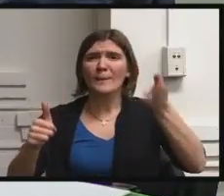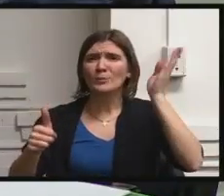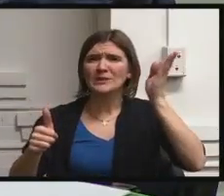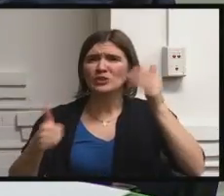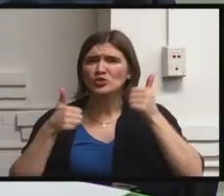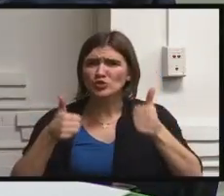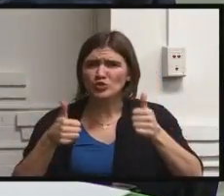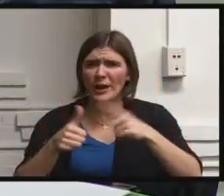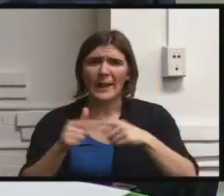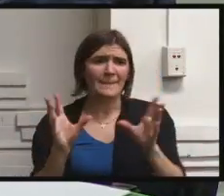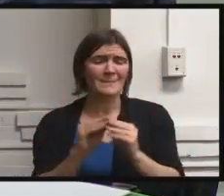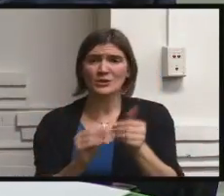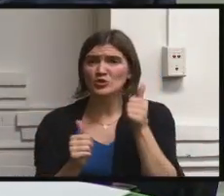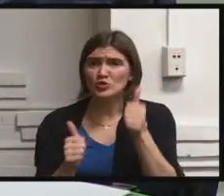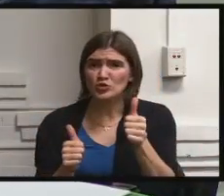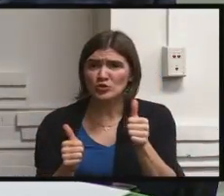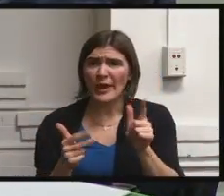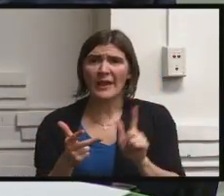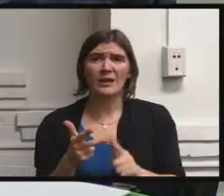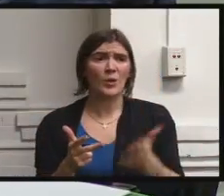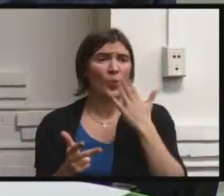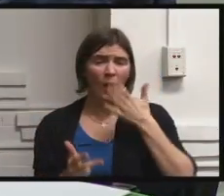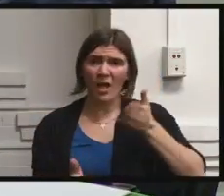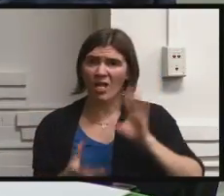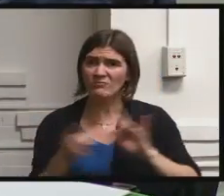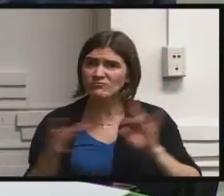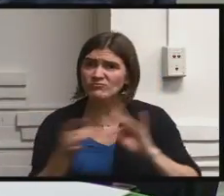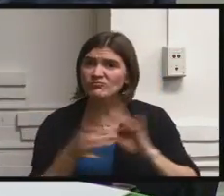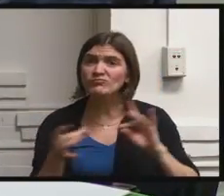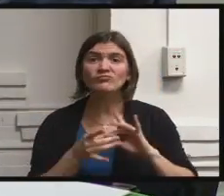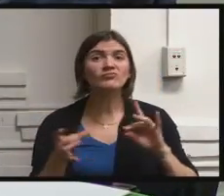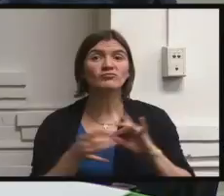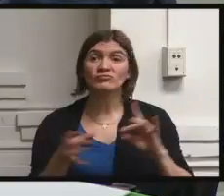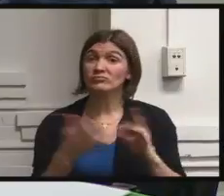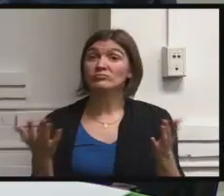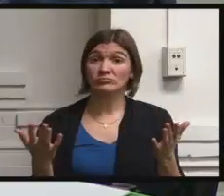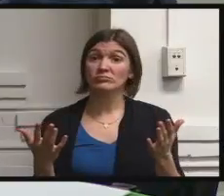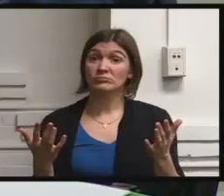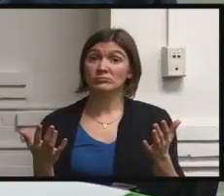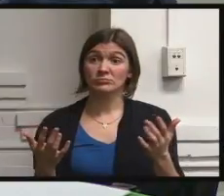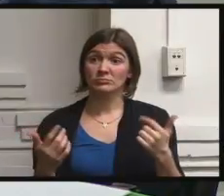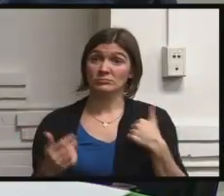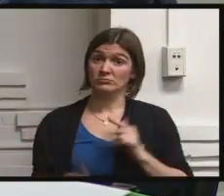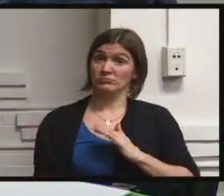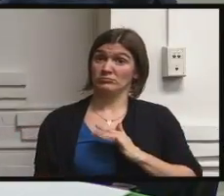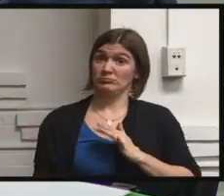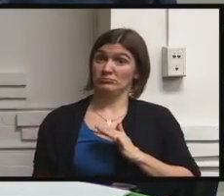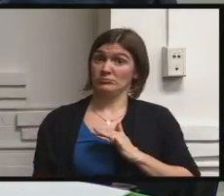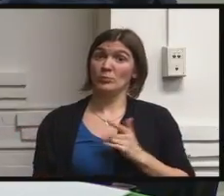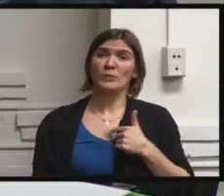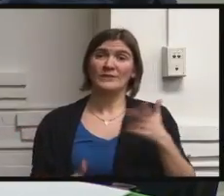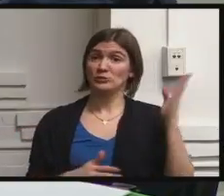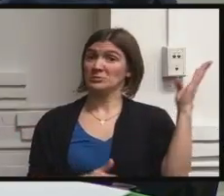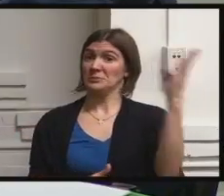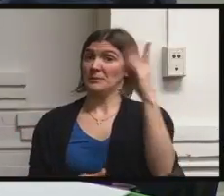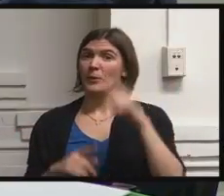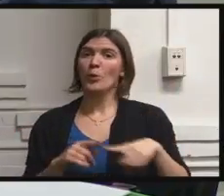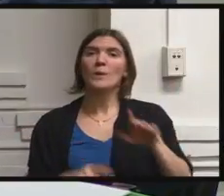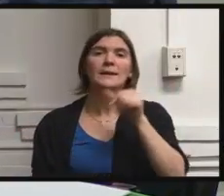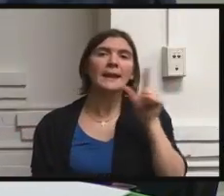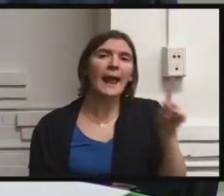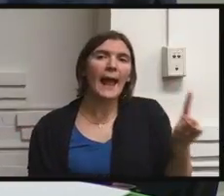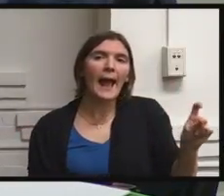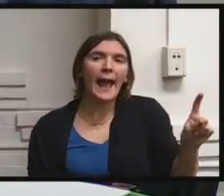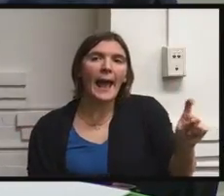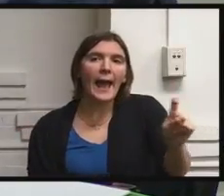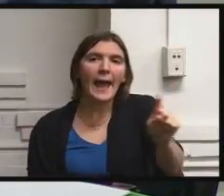have been fabulous. I think they've been well done. You know, we've done a presentation, but what we haven't done is ask for that next